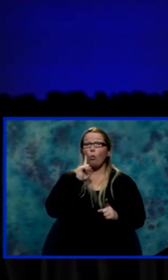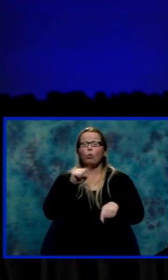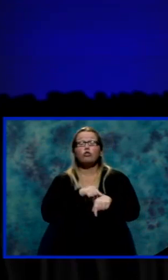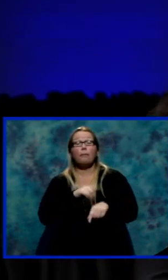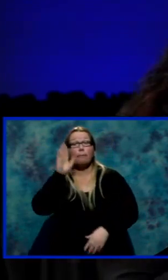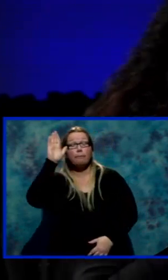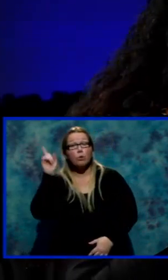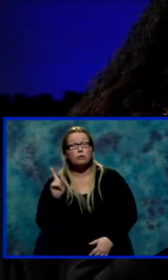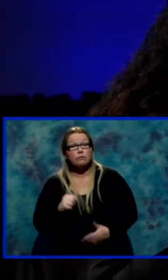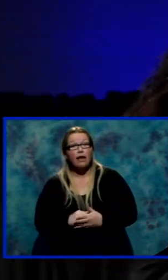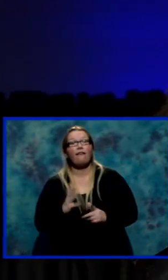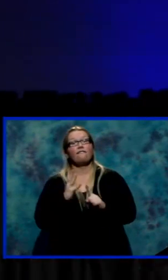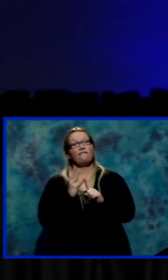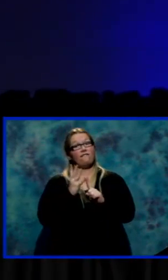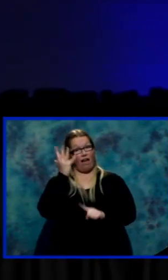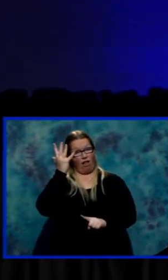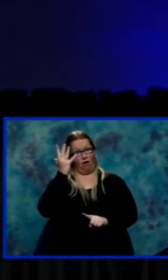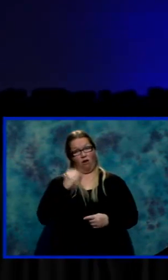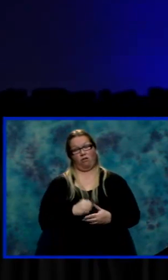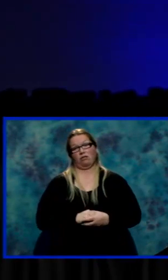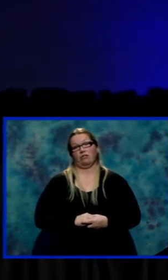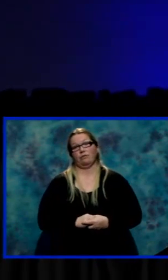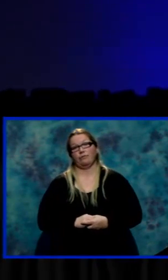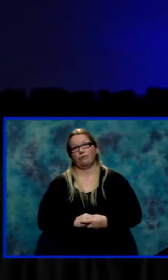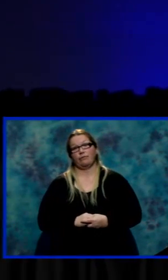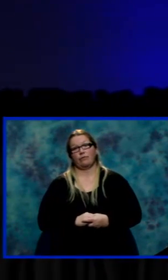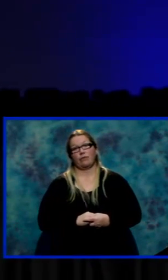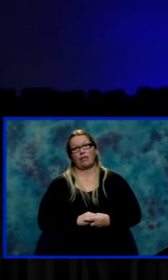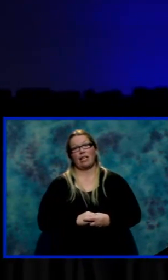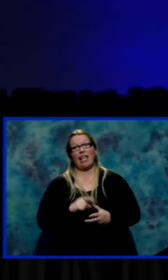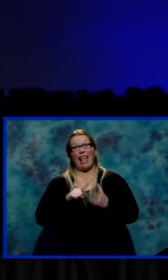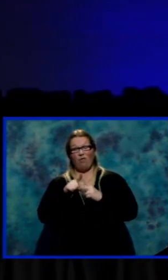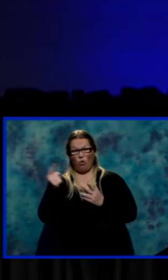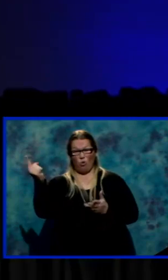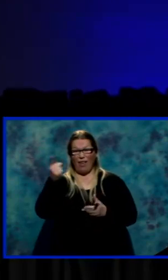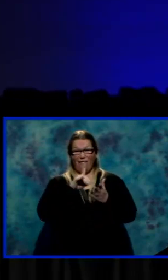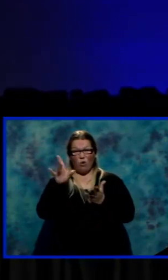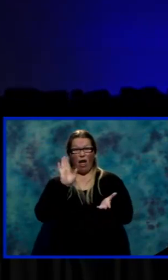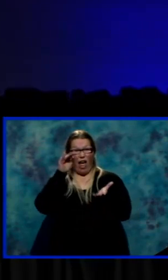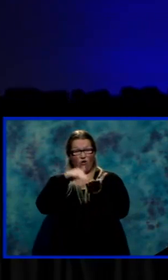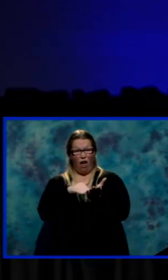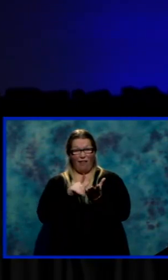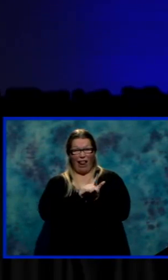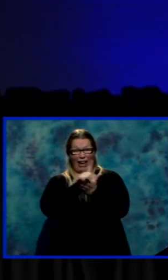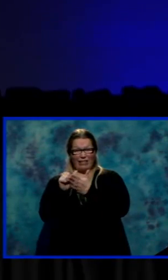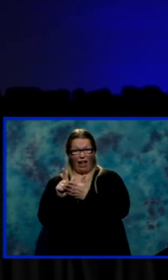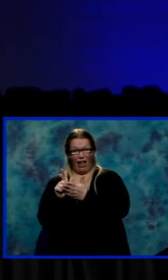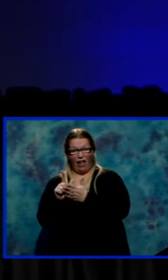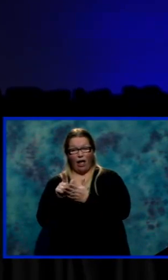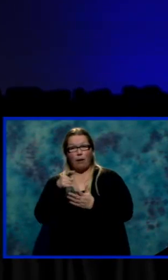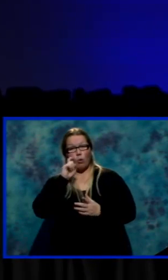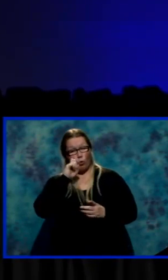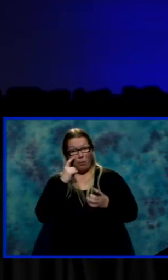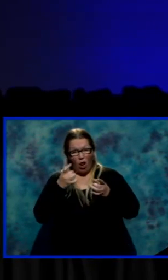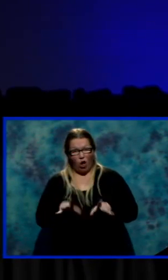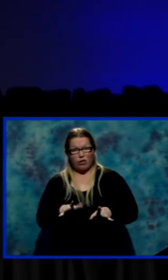it? 5 o'clock, okay? Otherwise, if you come any later, you're going to be lost because it's